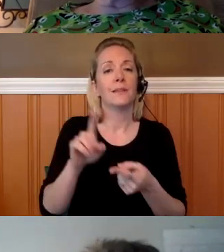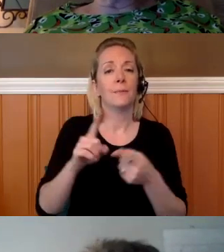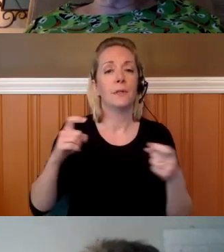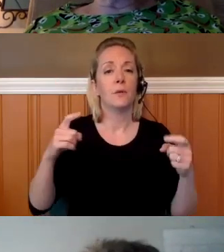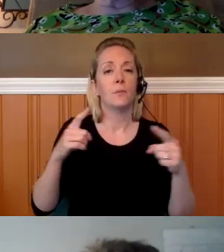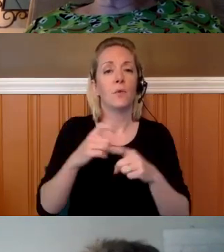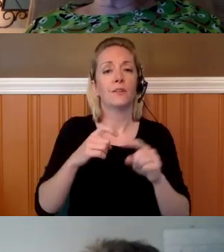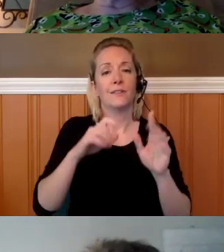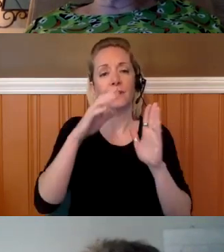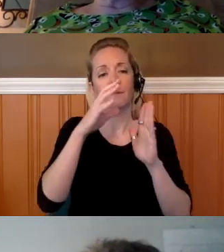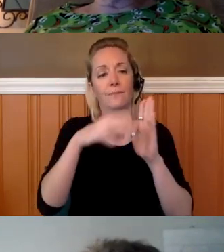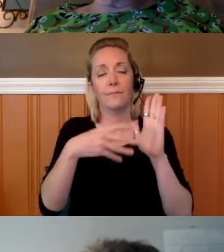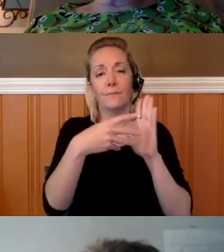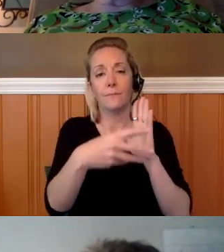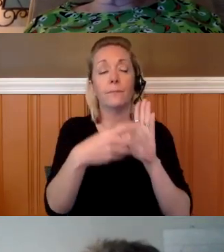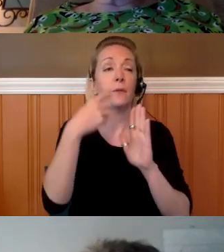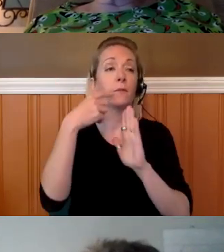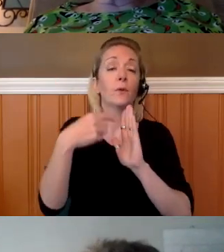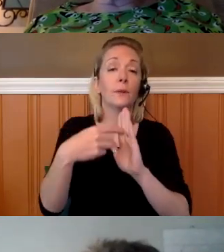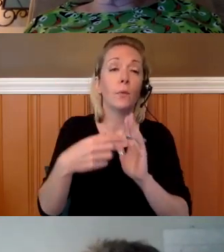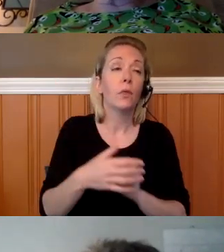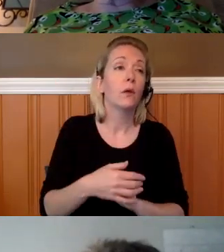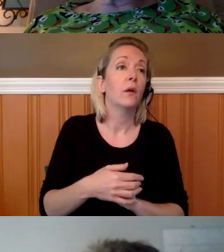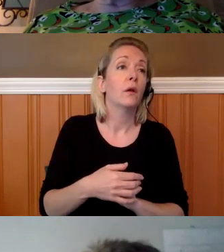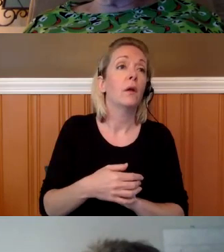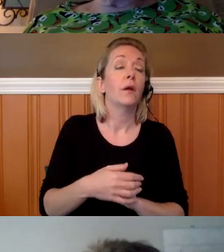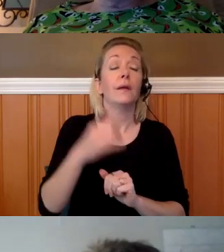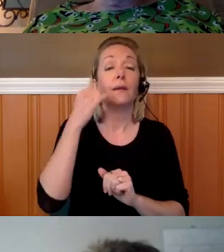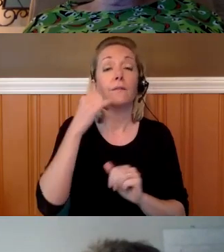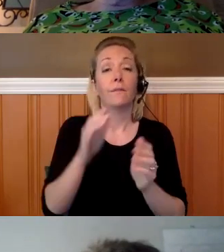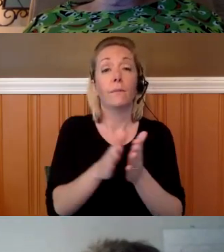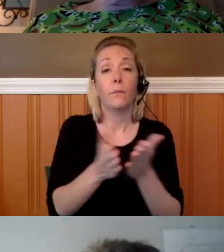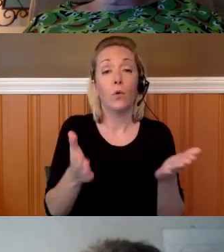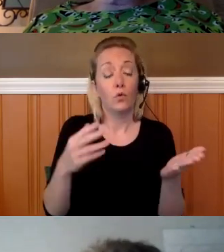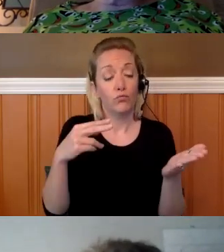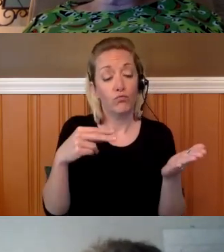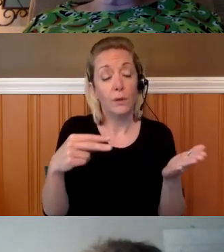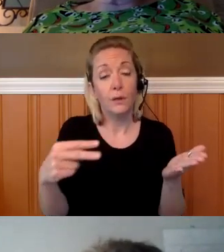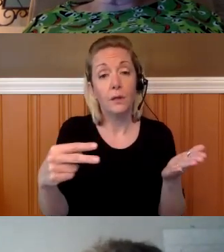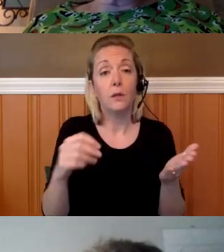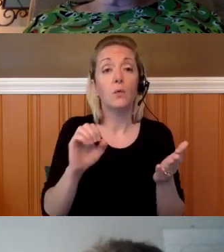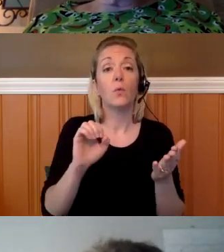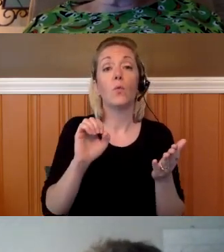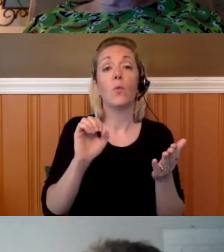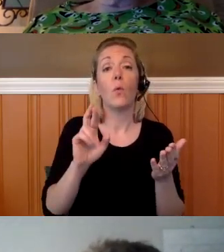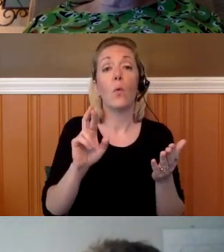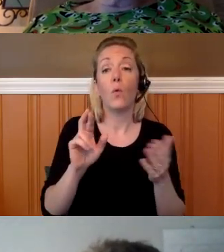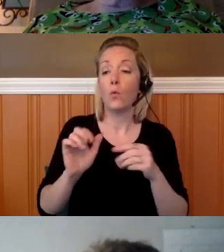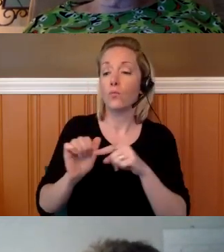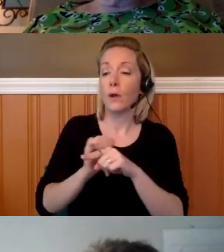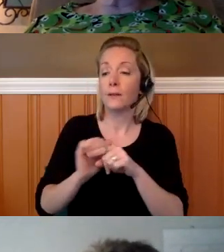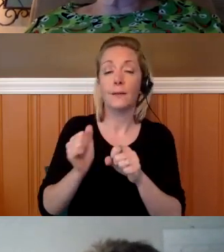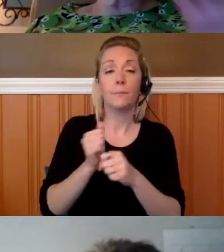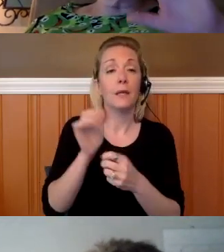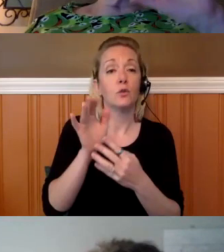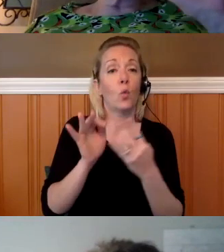maybe is doing pictures in a book or making choices like Foley was,